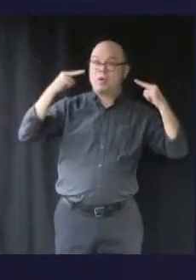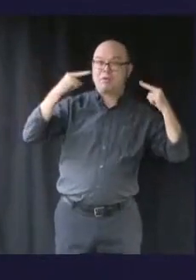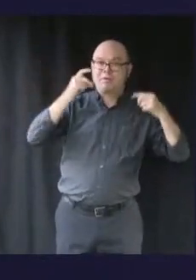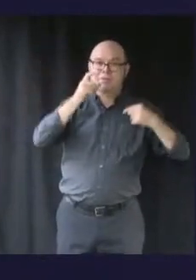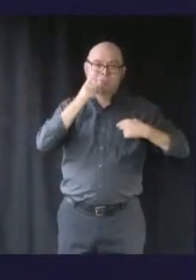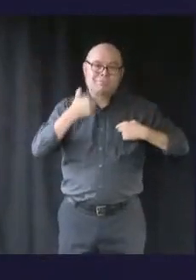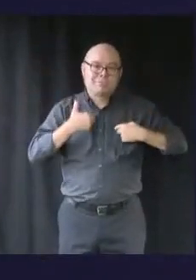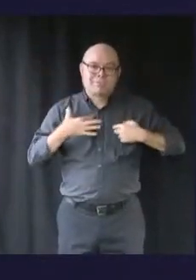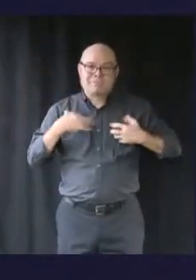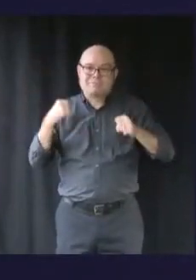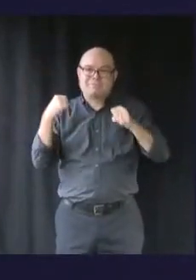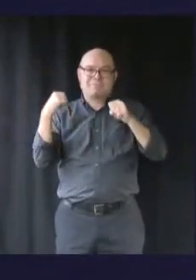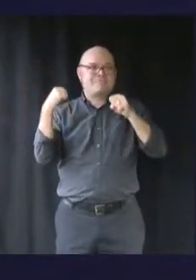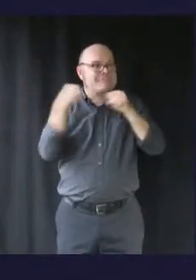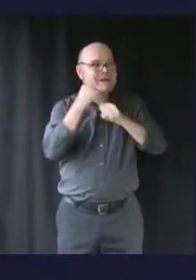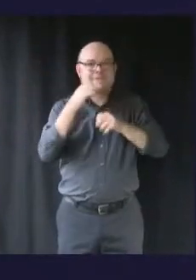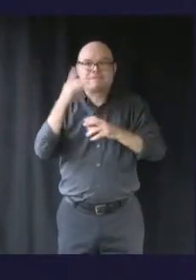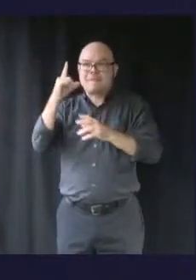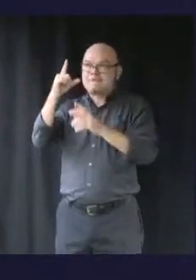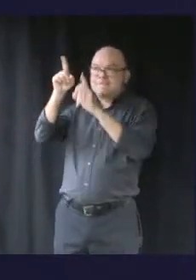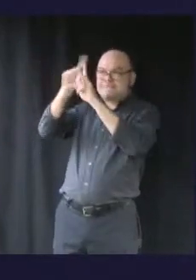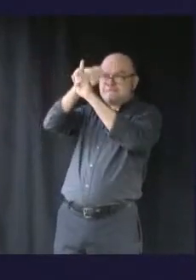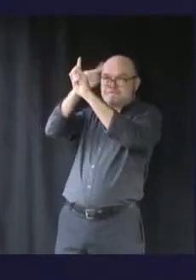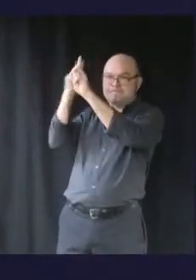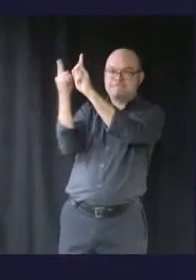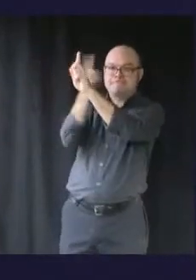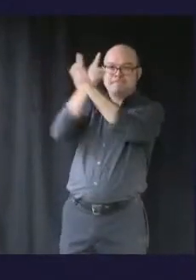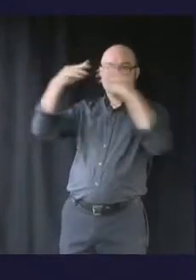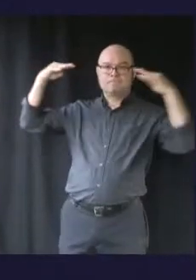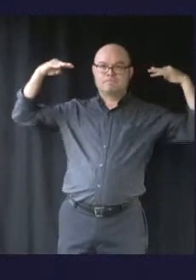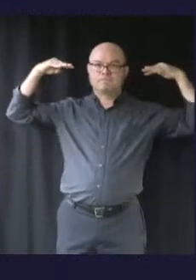resilient, innovative, dynamic.